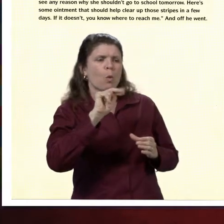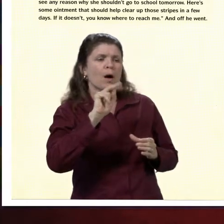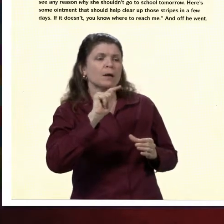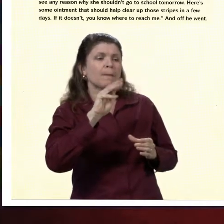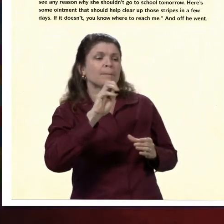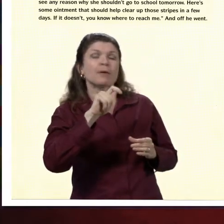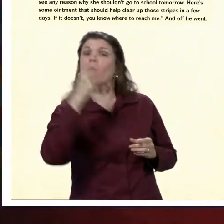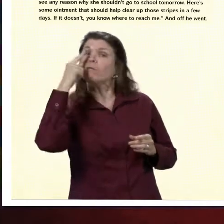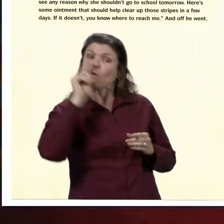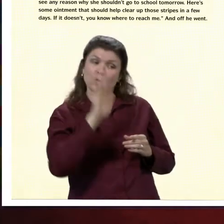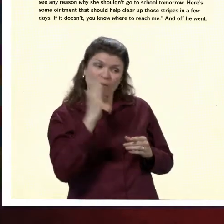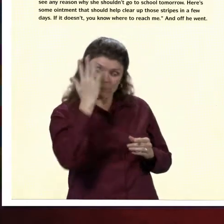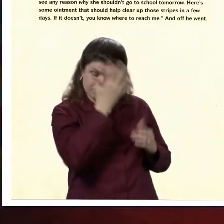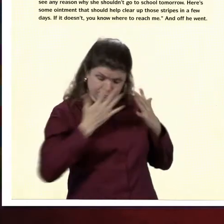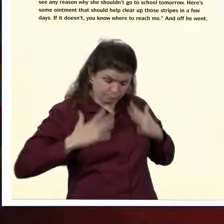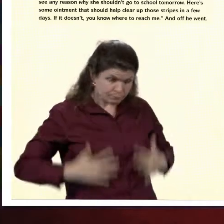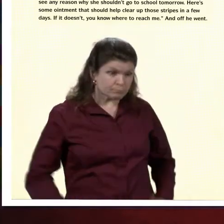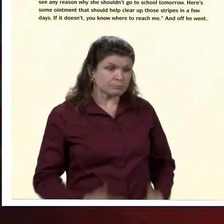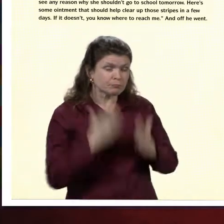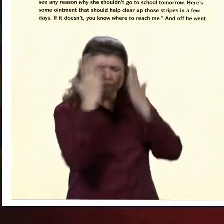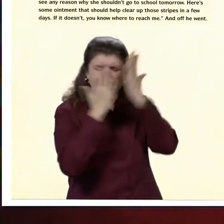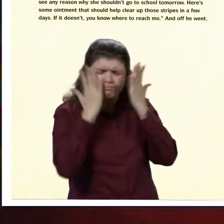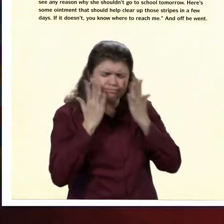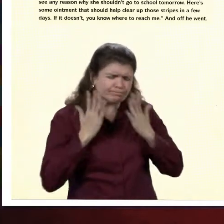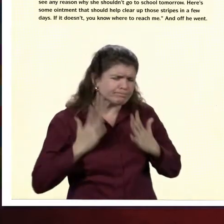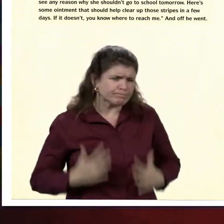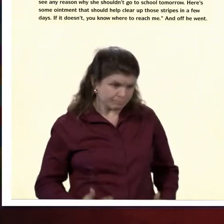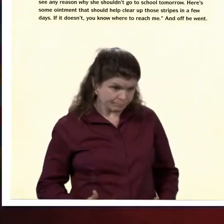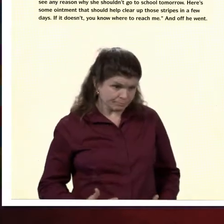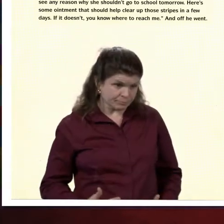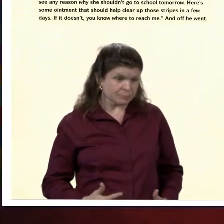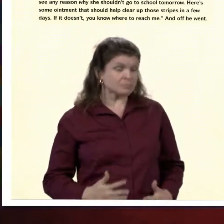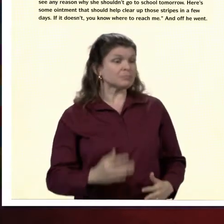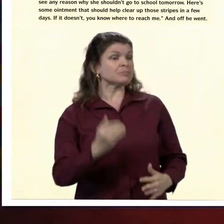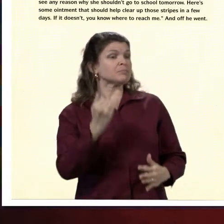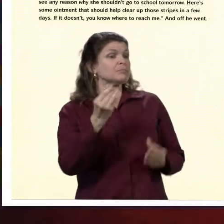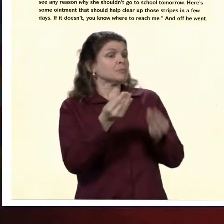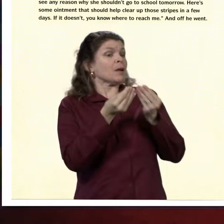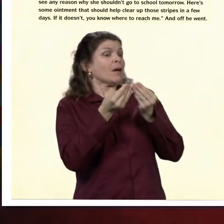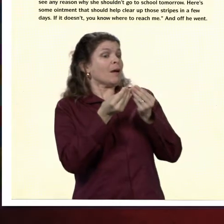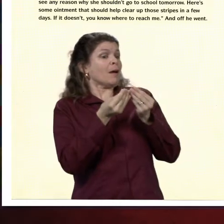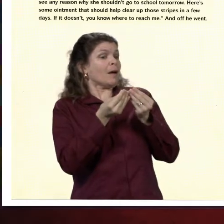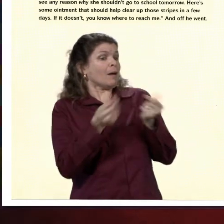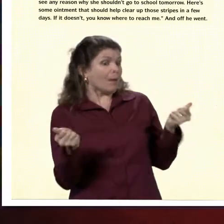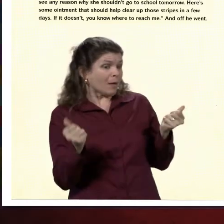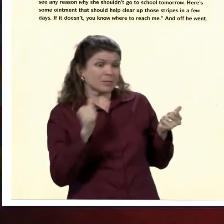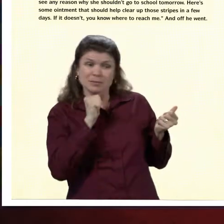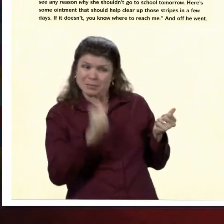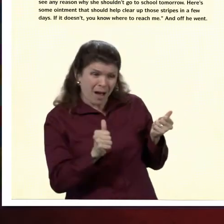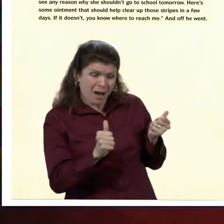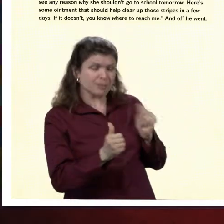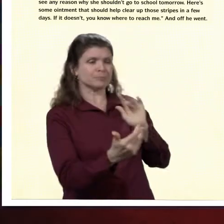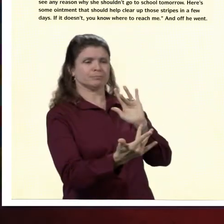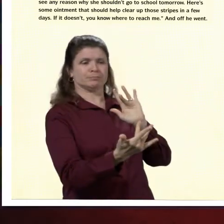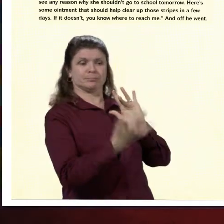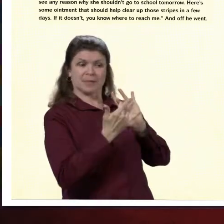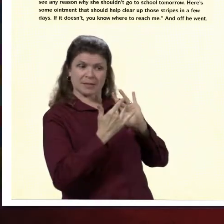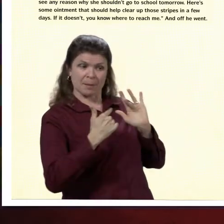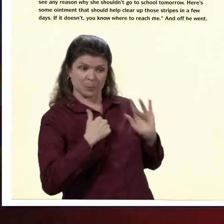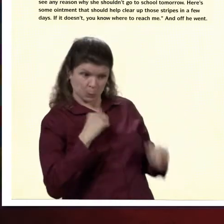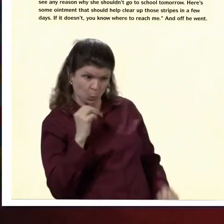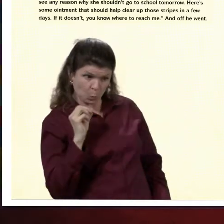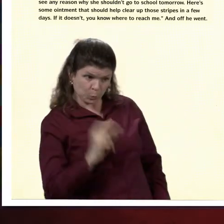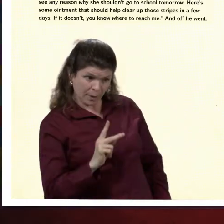tomorrow. Here's some ointment that should help clear up those stripes in a few days. If it